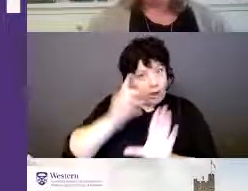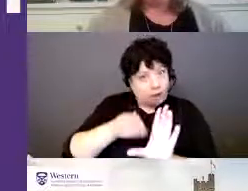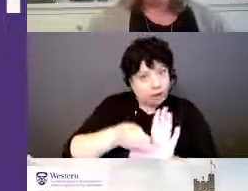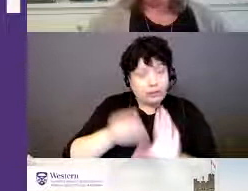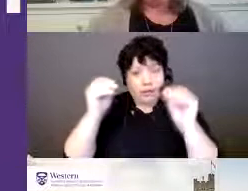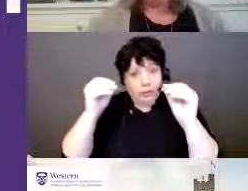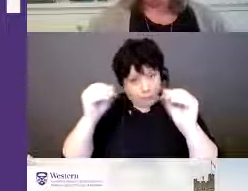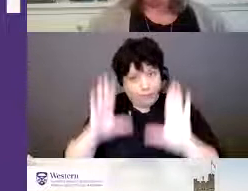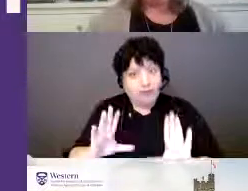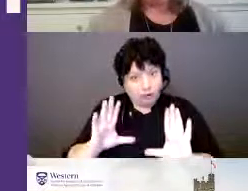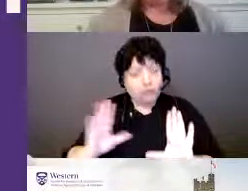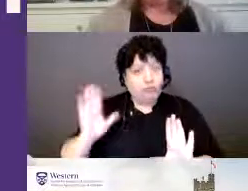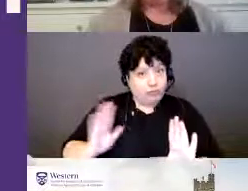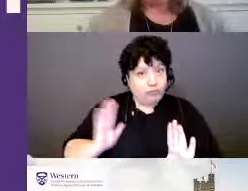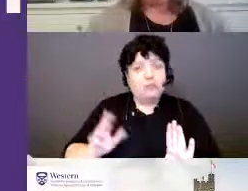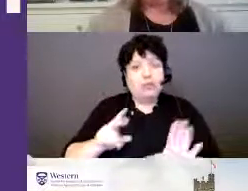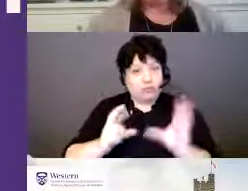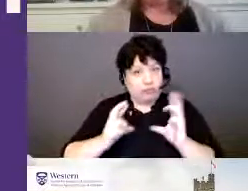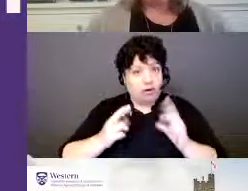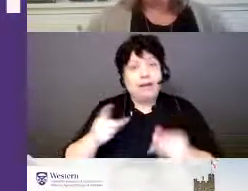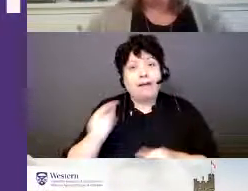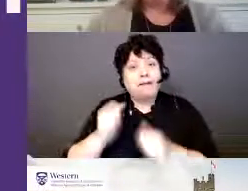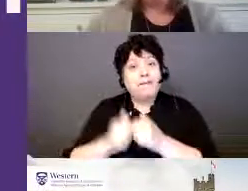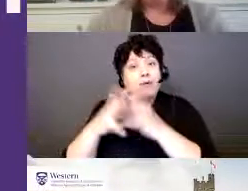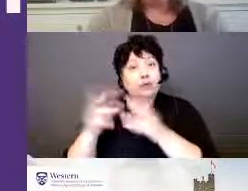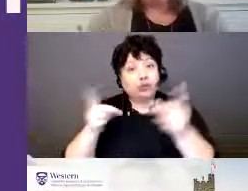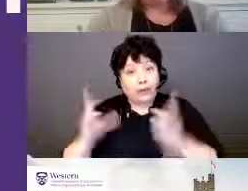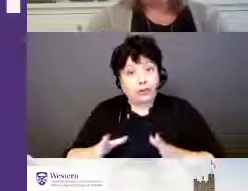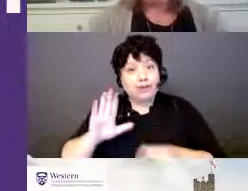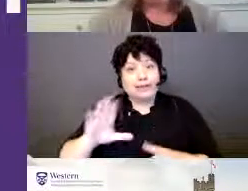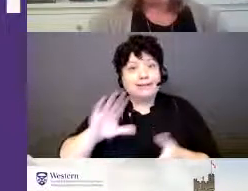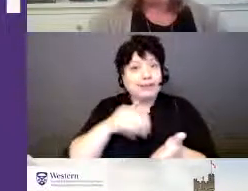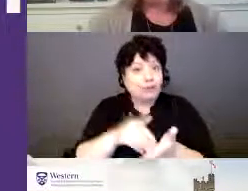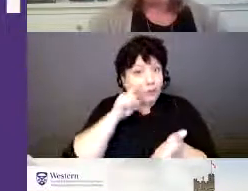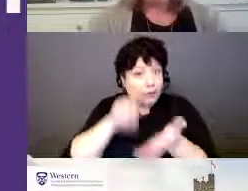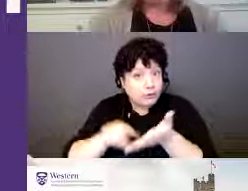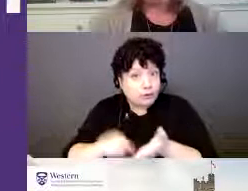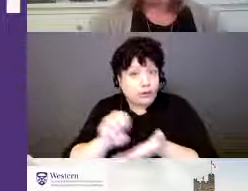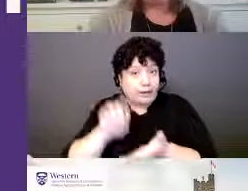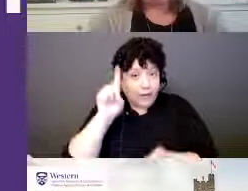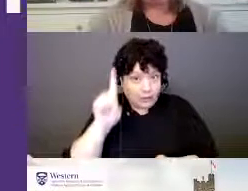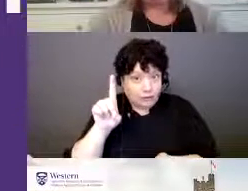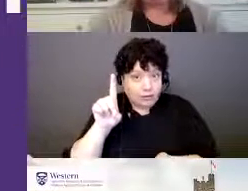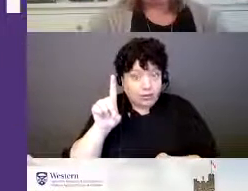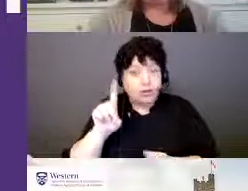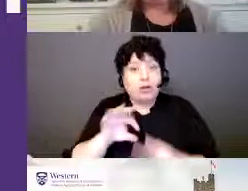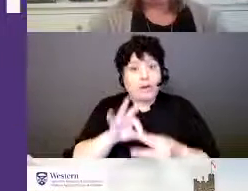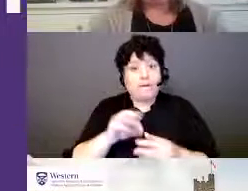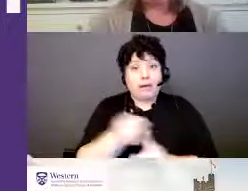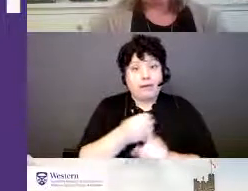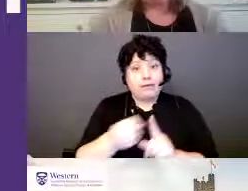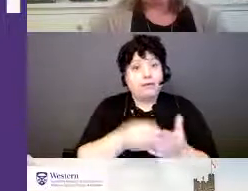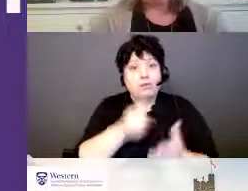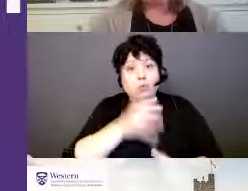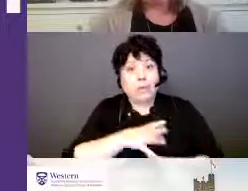professor emeritus at and a founding director of the Center for Research and Education on Violence Against Women